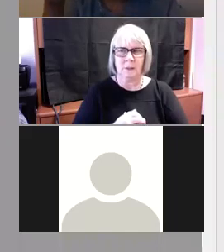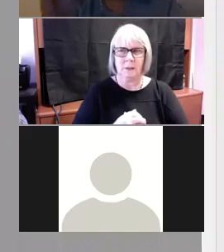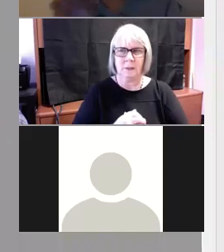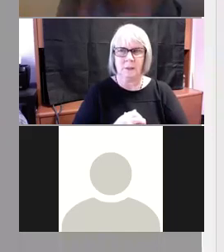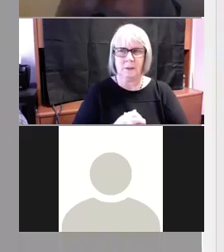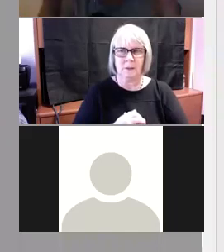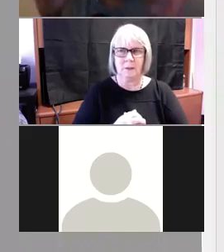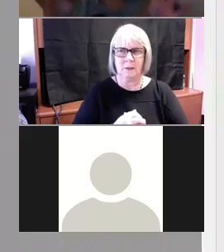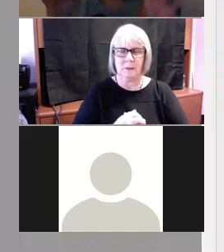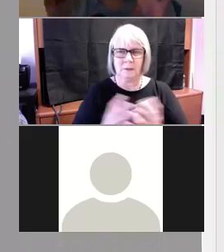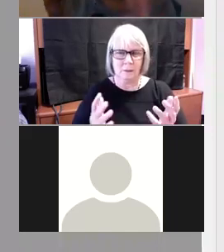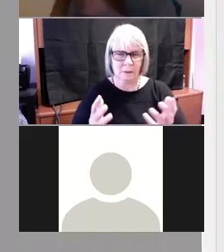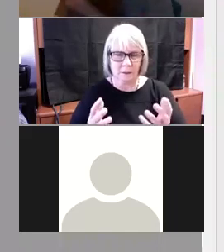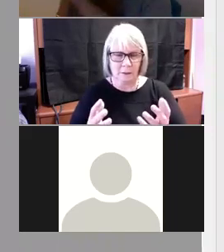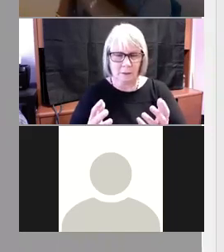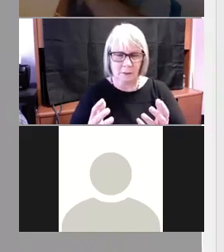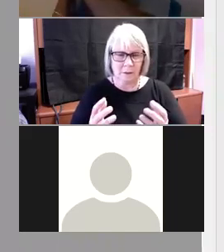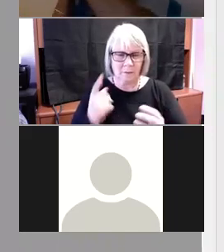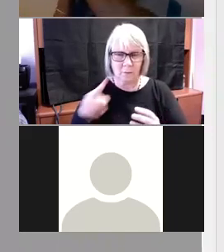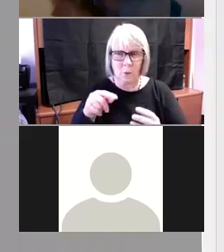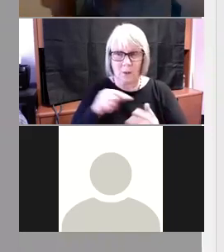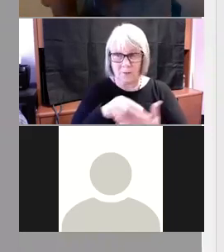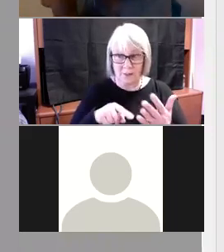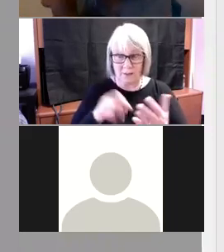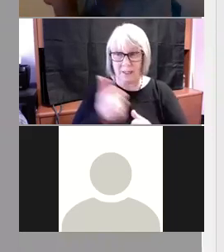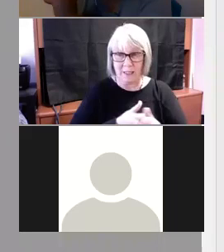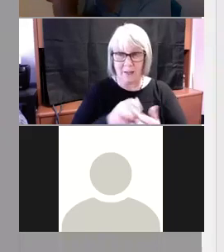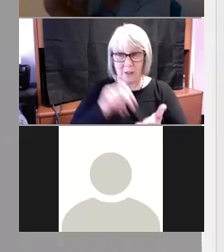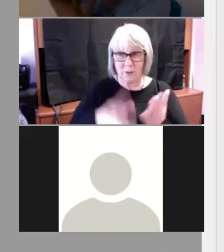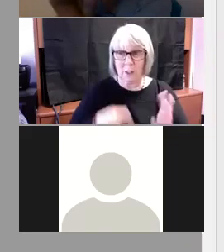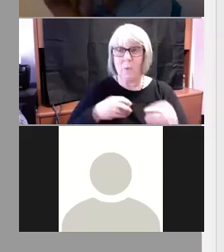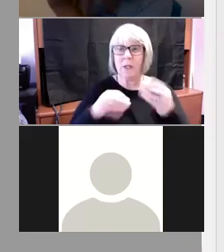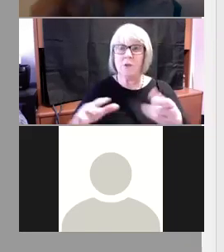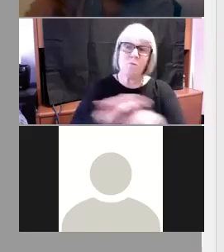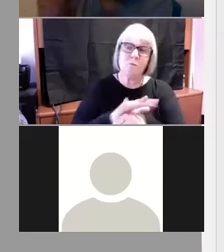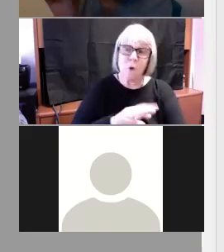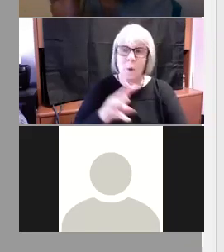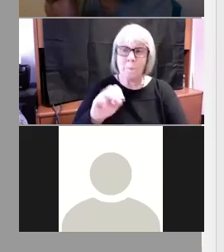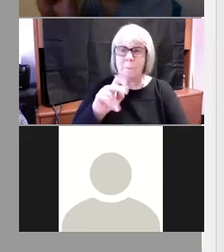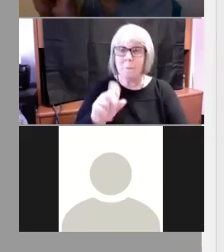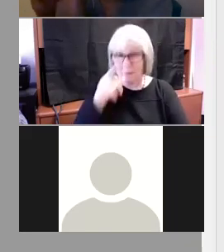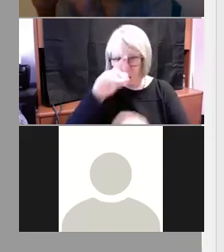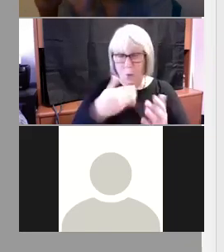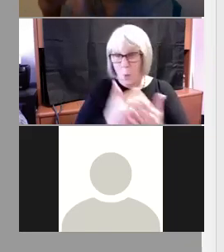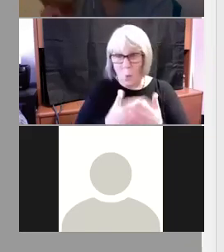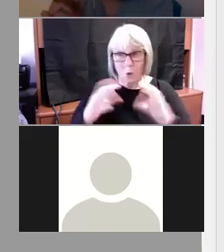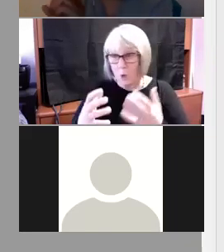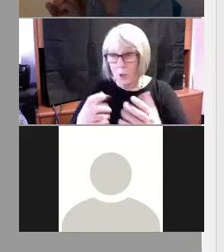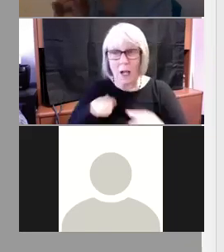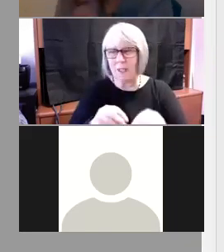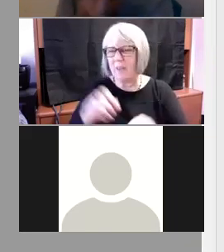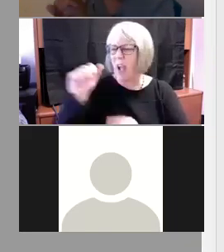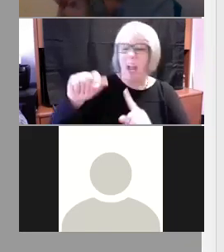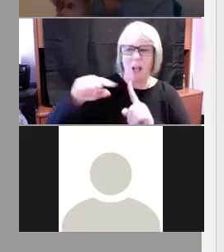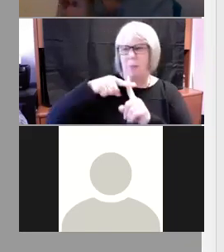Ta, Parvez, and every other student, I will give you full marks for this entire course. I will give you an A